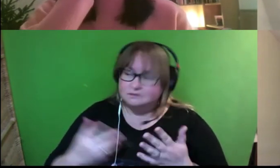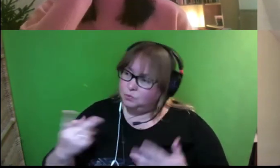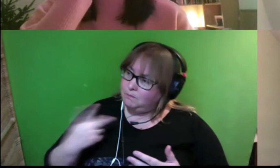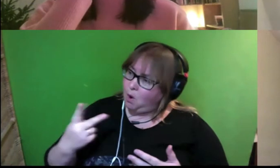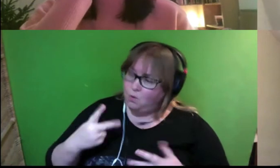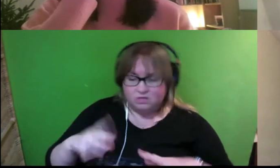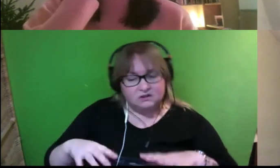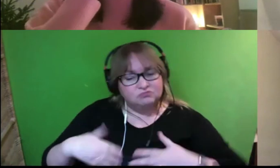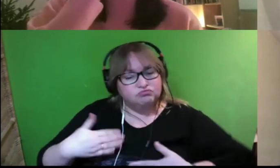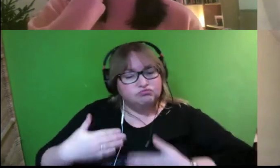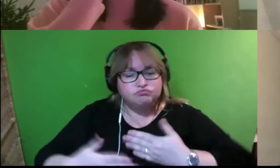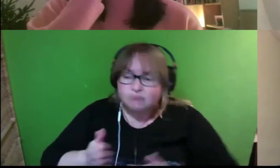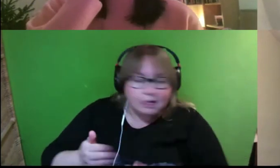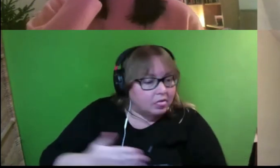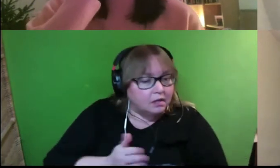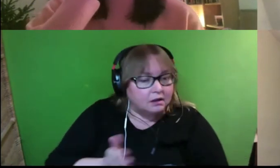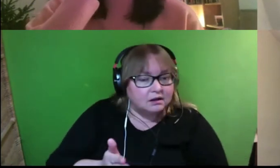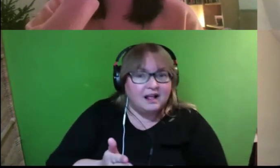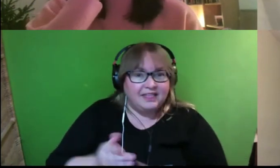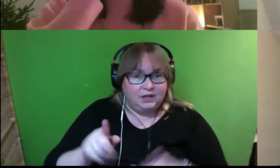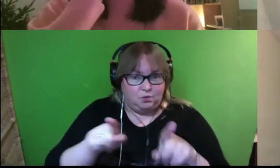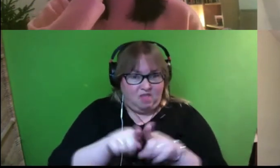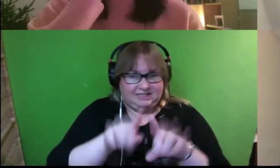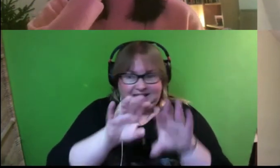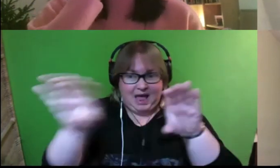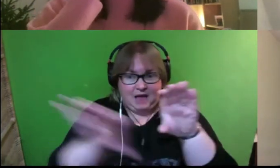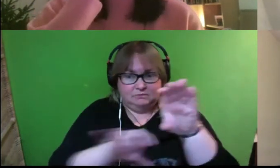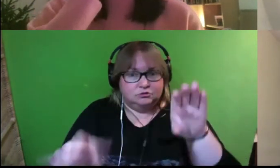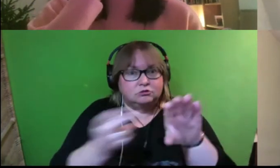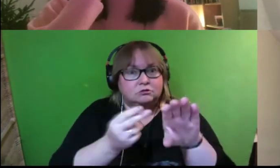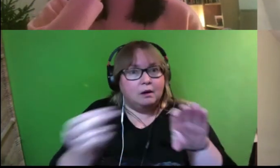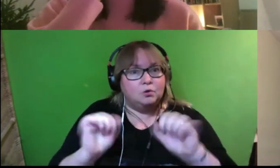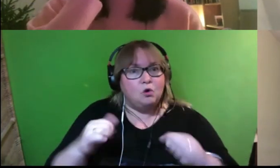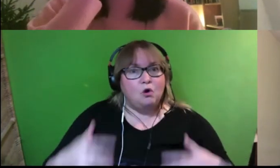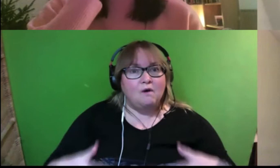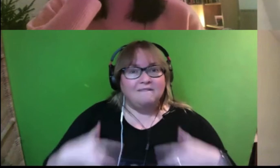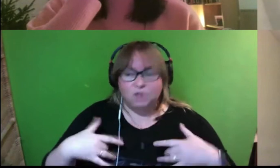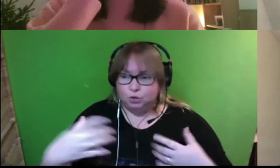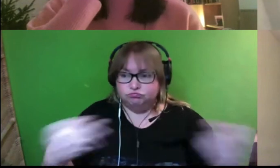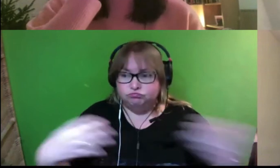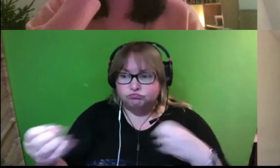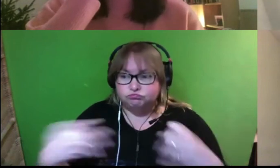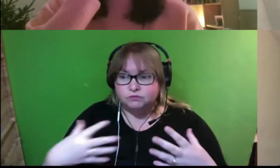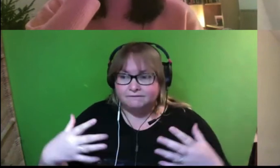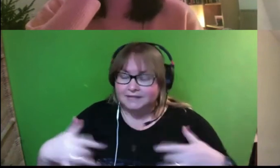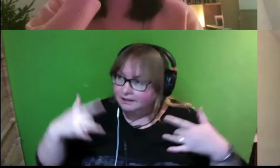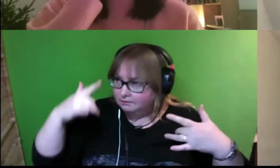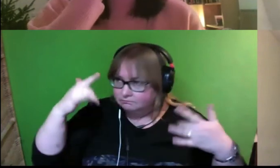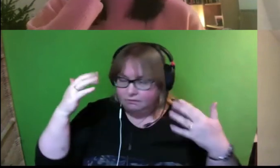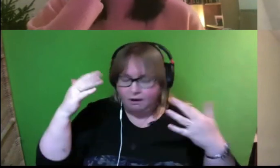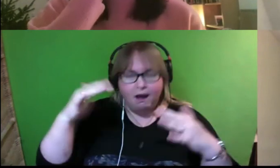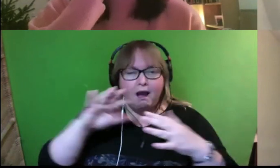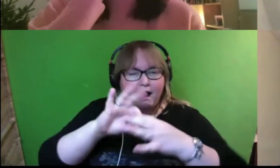not just this. I think there's a lot of people who are doing that, and I really appreciate seeing it because it's very inspirational. Is